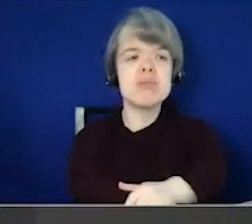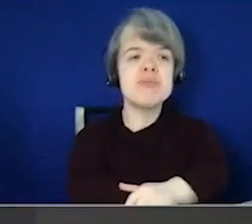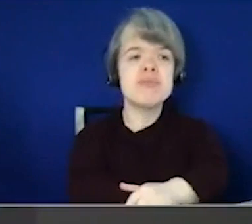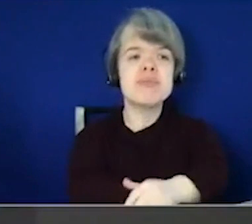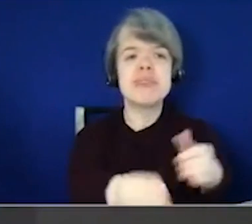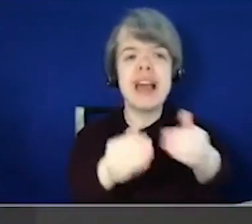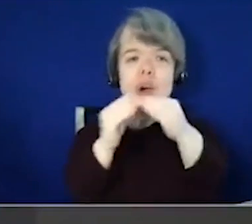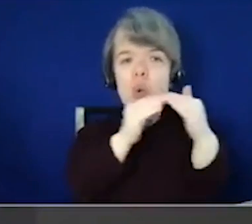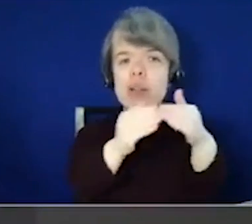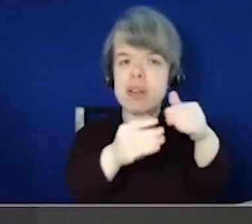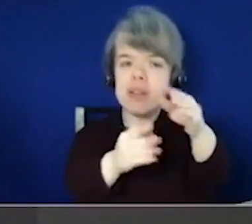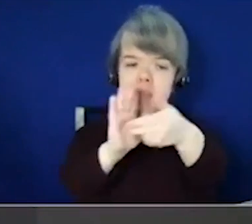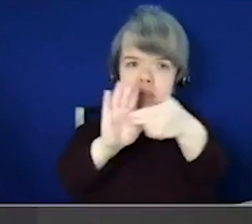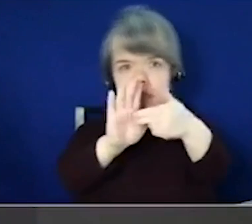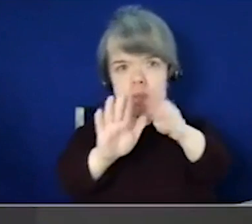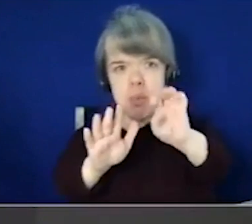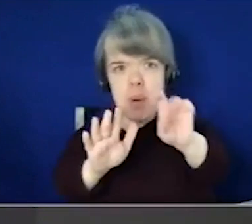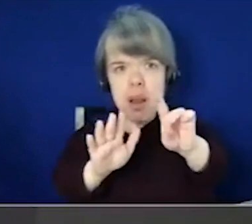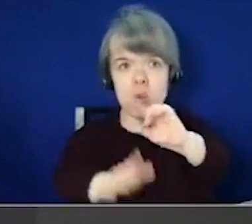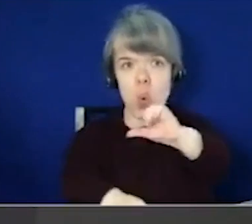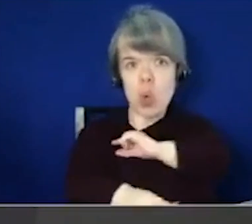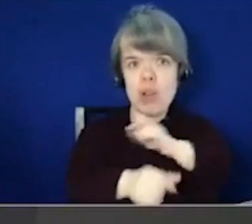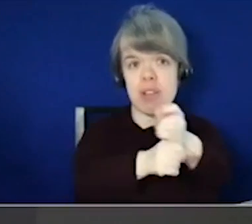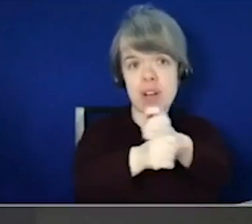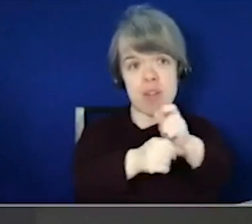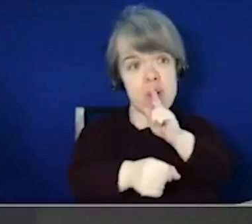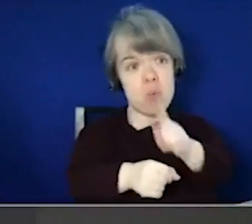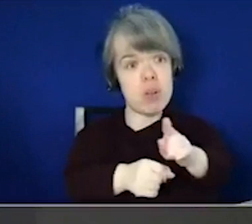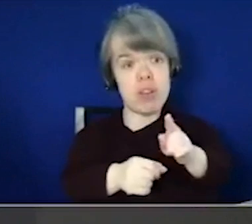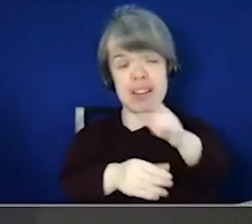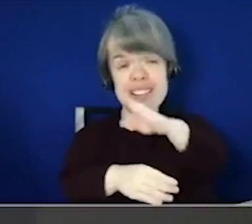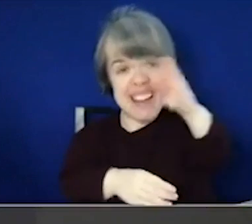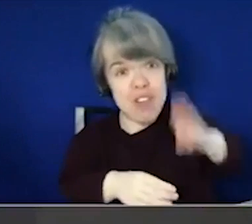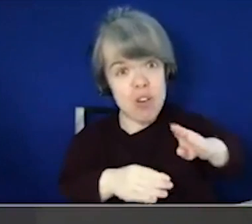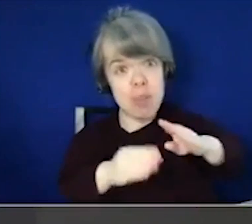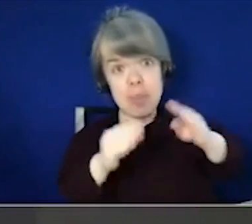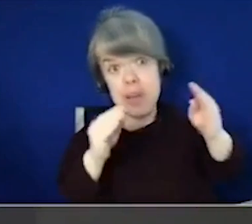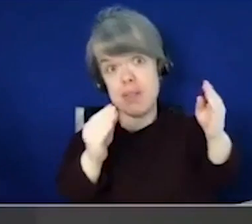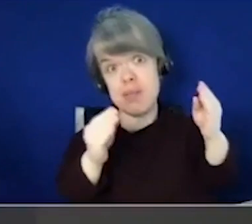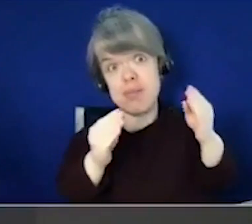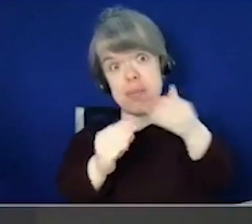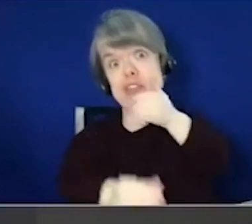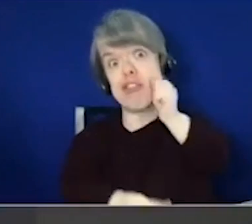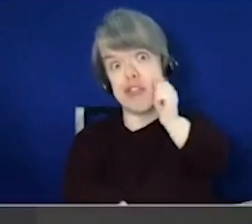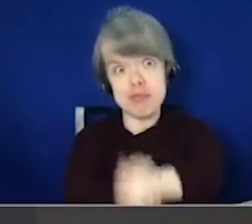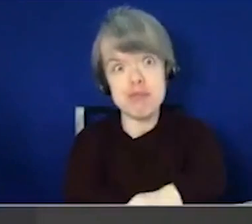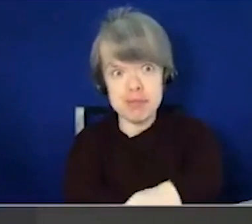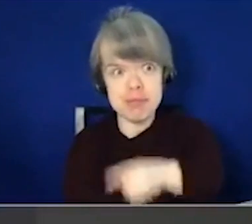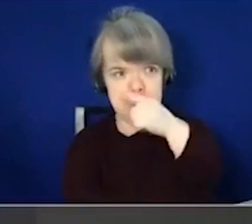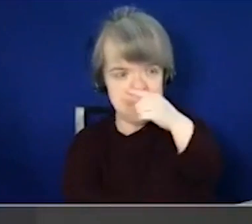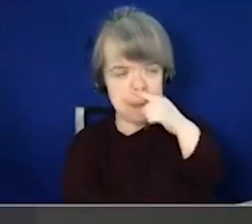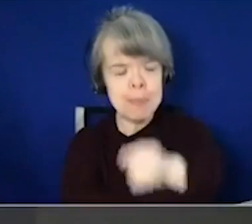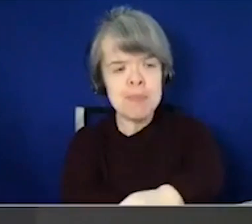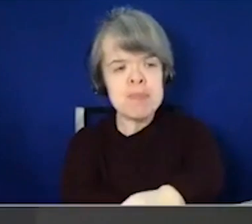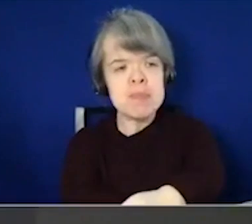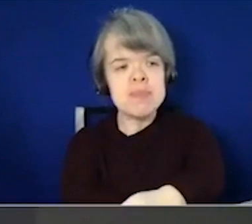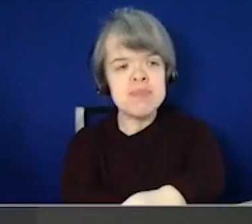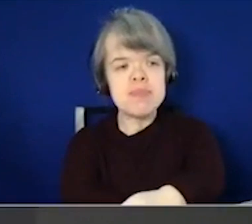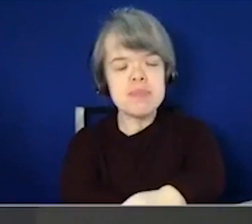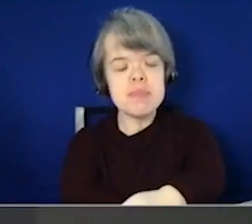sessions, which are real and I understand, we're going to fix those things. But despite all that, the demand, the loyalty,